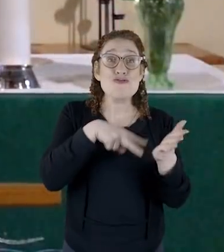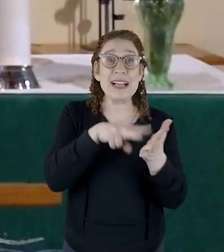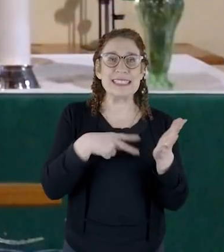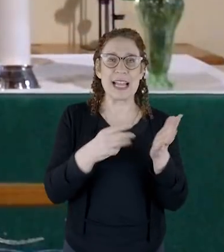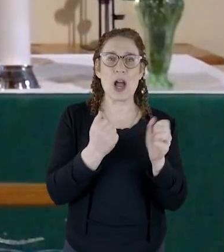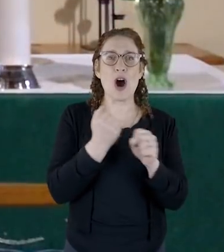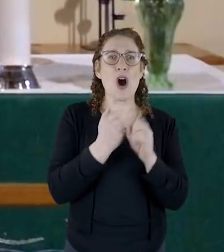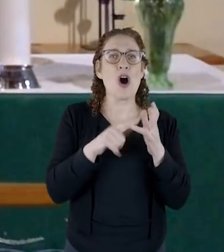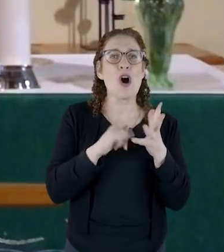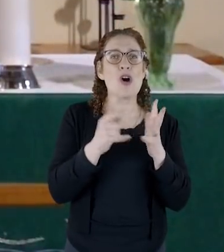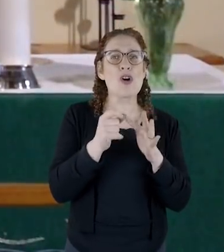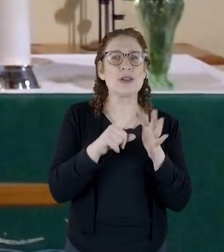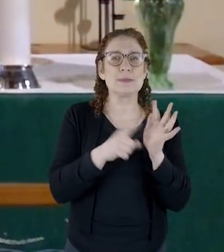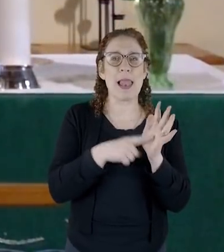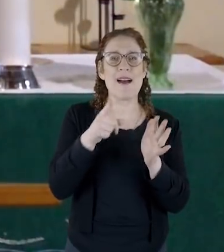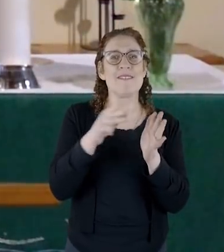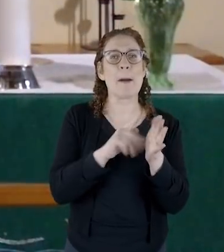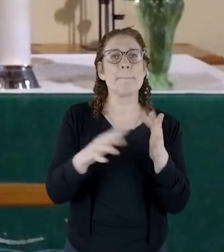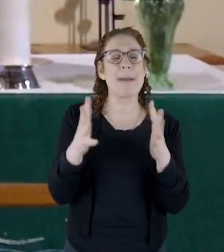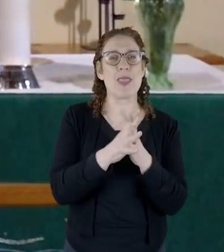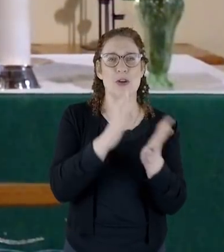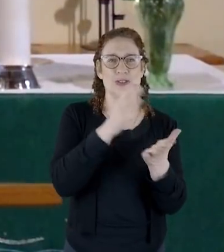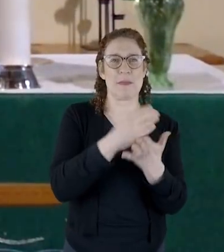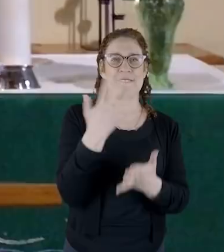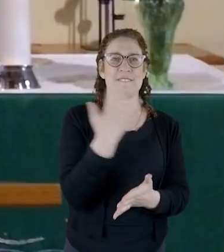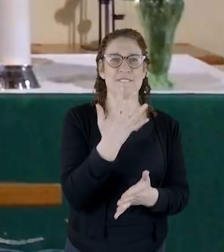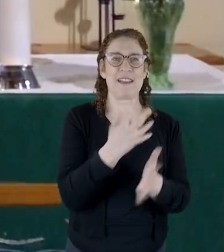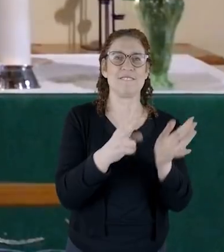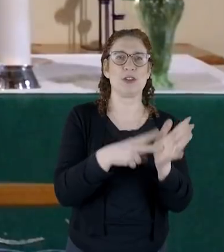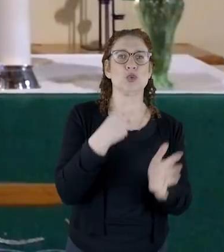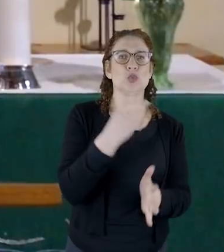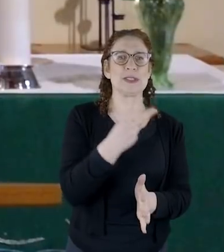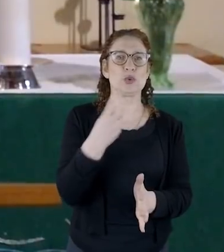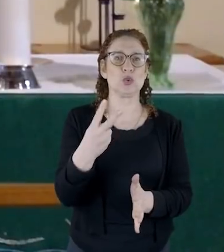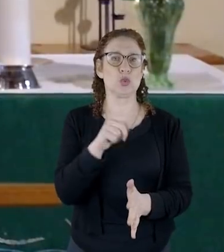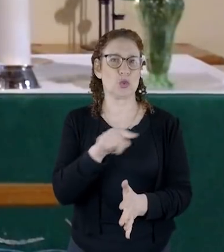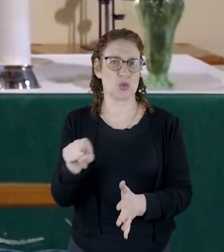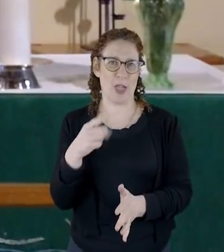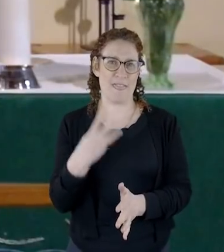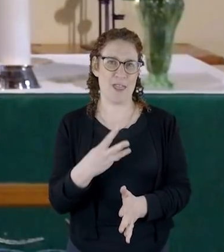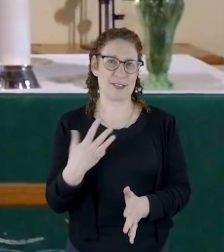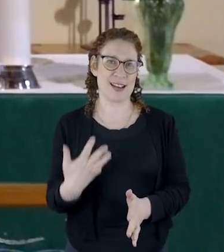A reading from the Gospel of Matthew, chapter 15, verse 22 to 39.